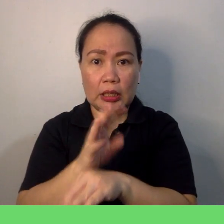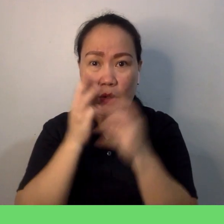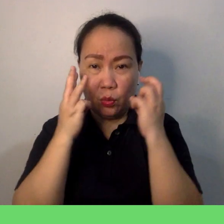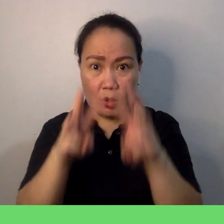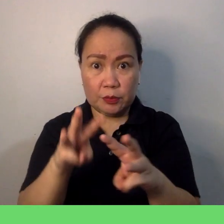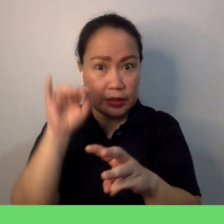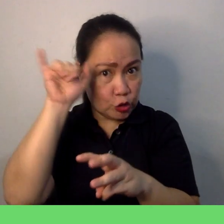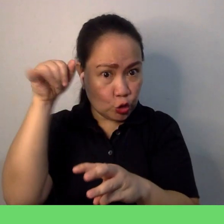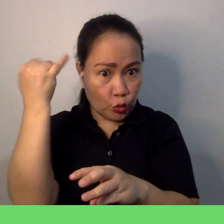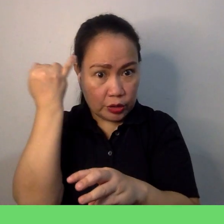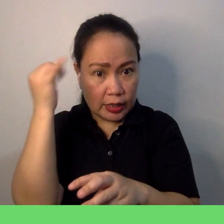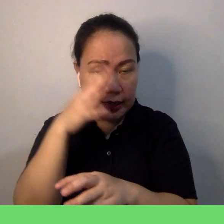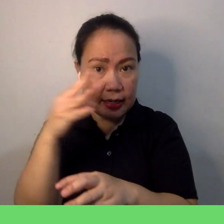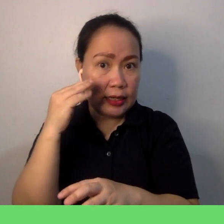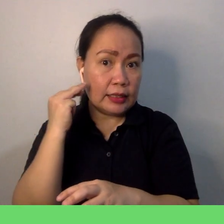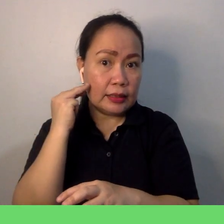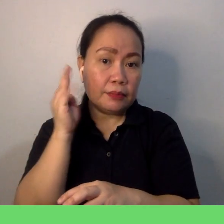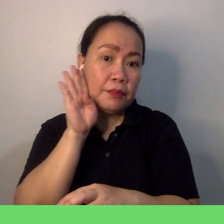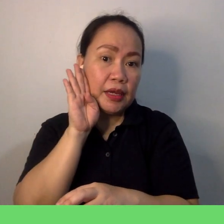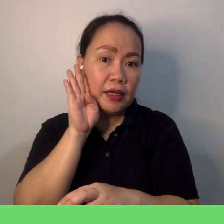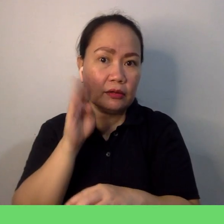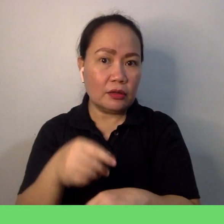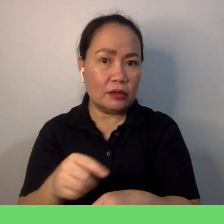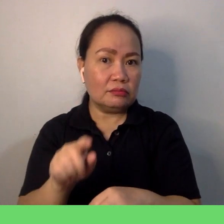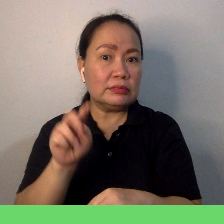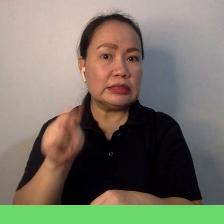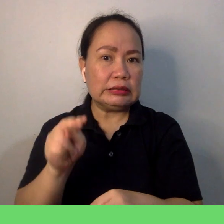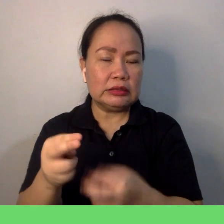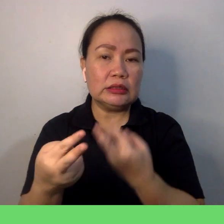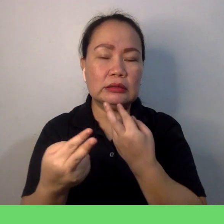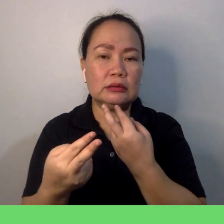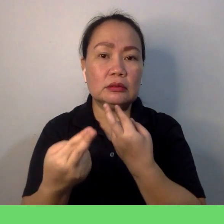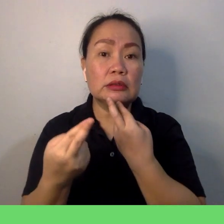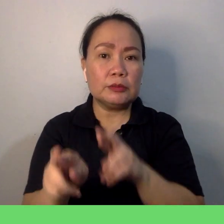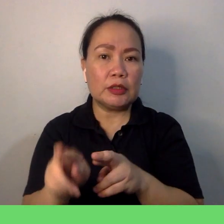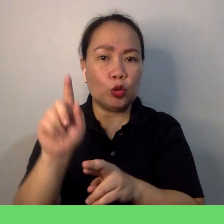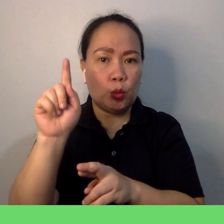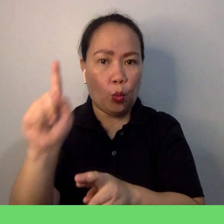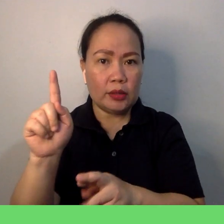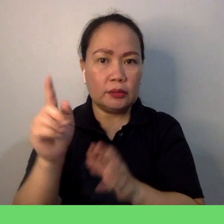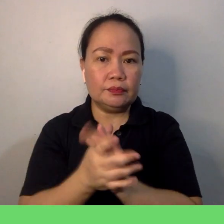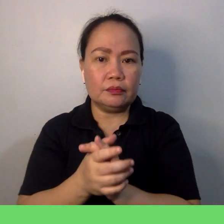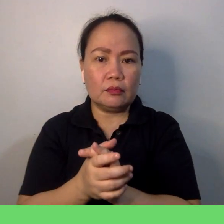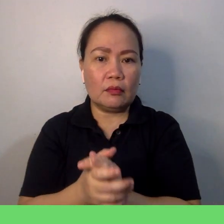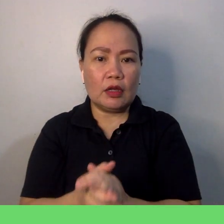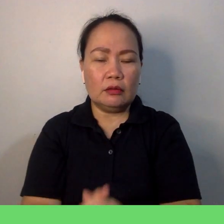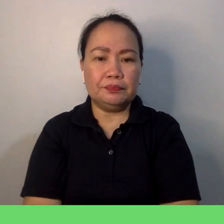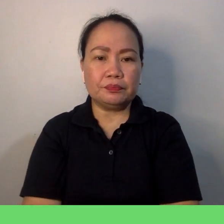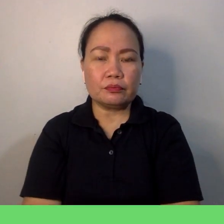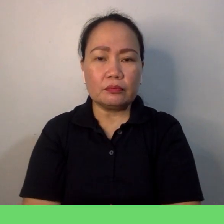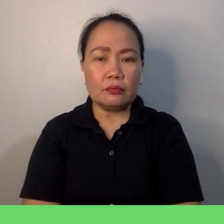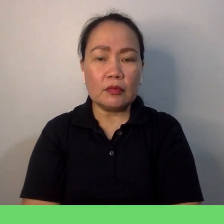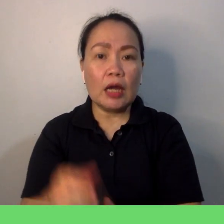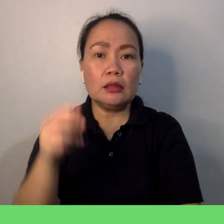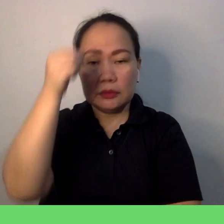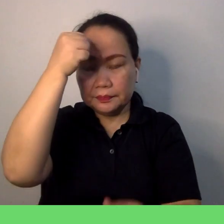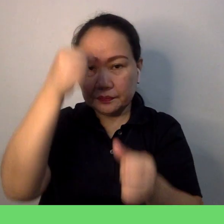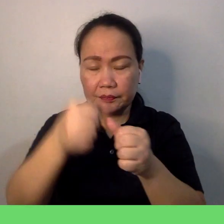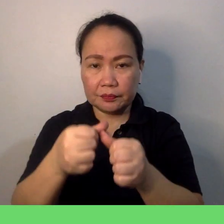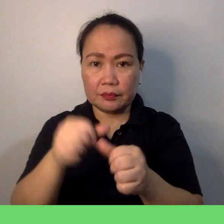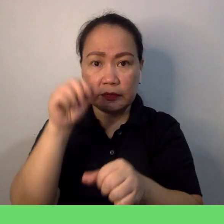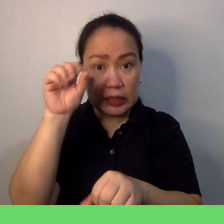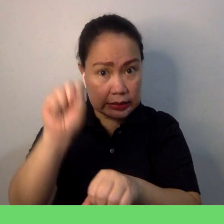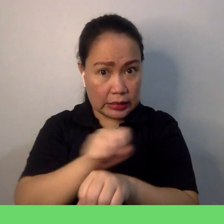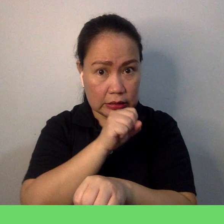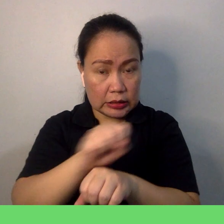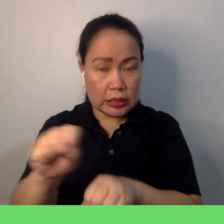it only requires one response at hindi po kailangan ng analysis dito. Tatandaan, kapag statistics, we